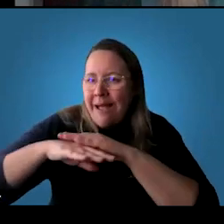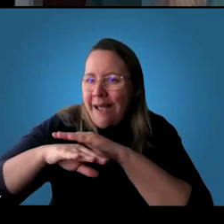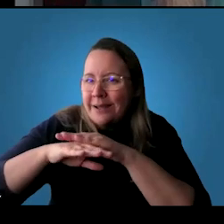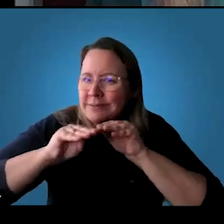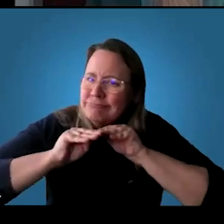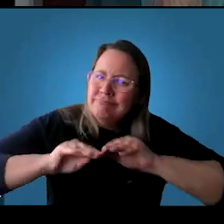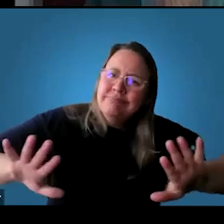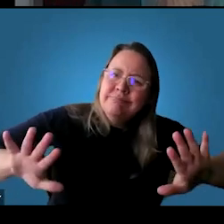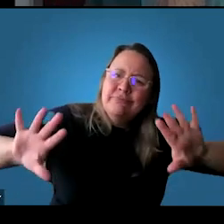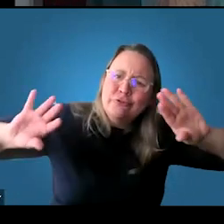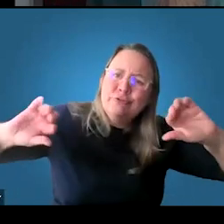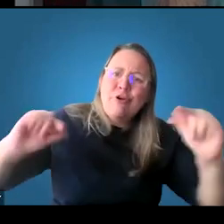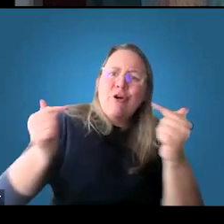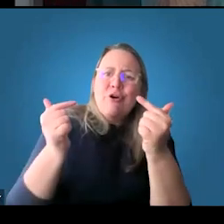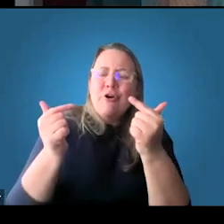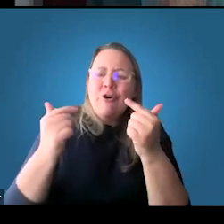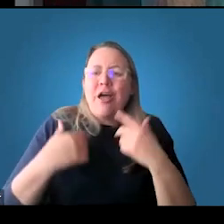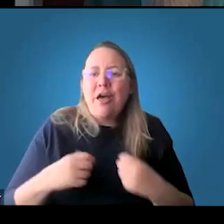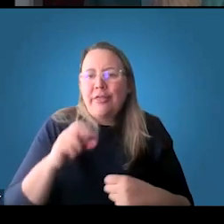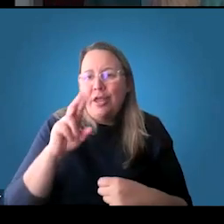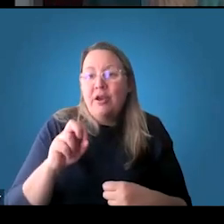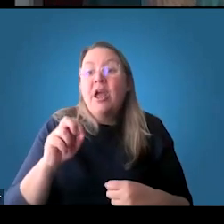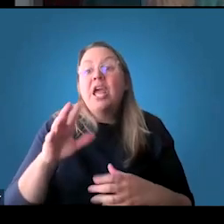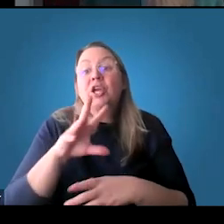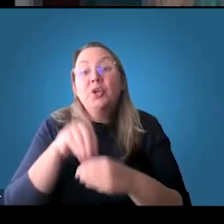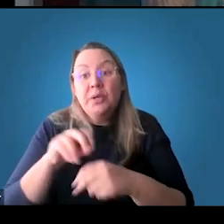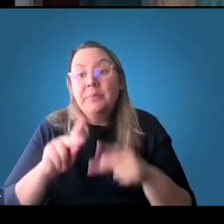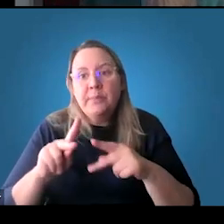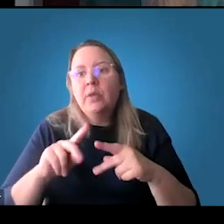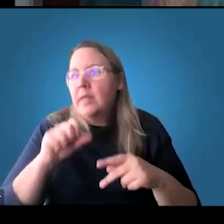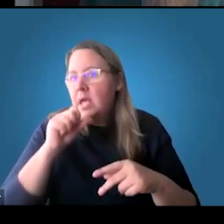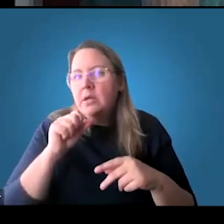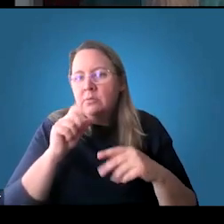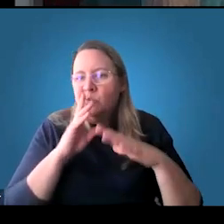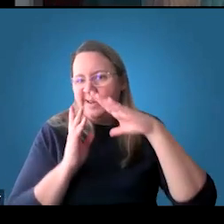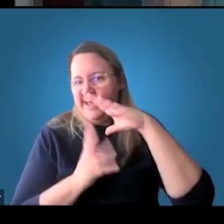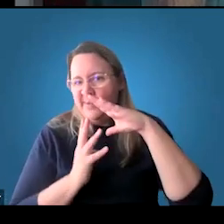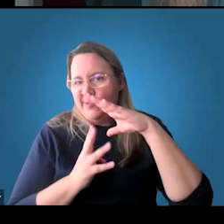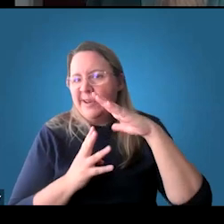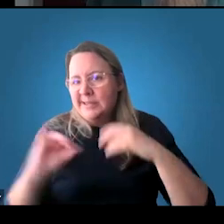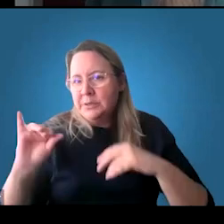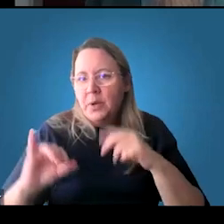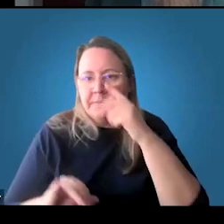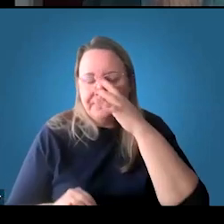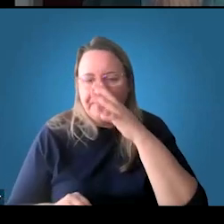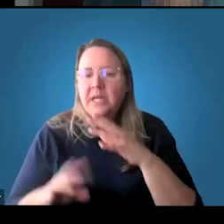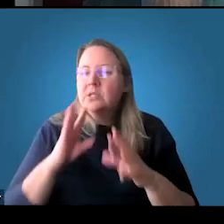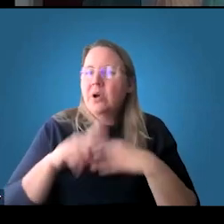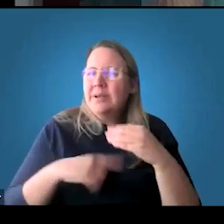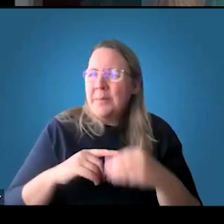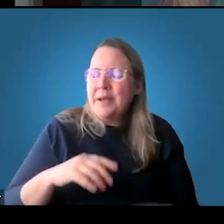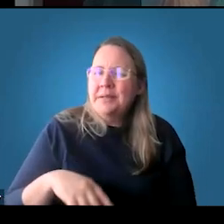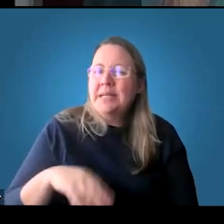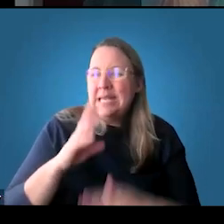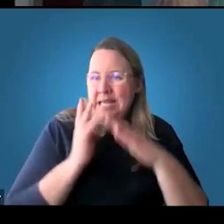to all, including those who are undocumented. The statewide campaign brought together young, undocumented leaders,